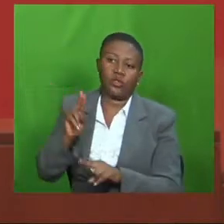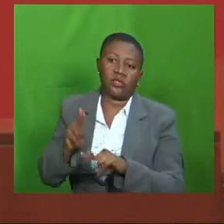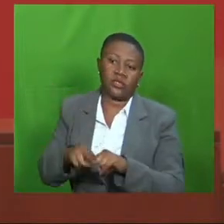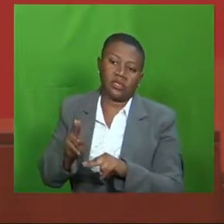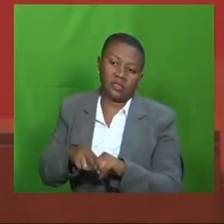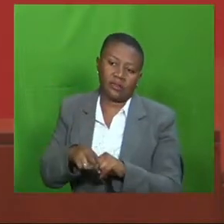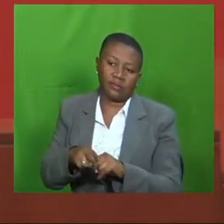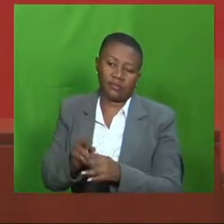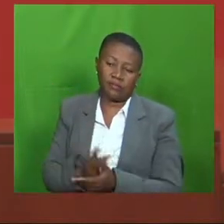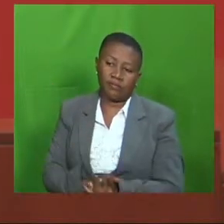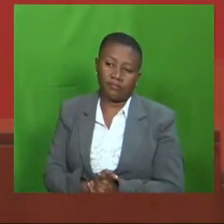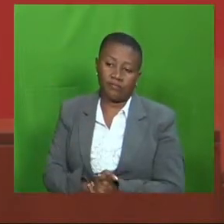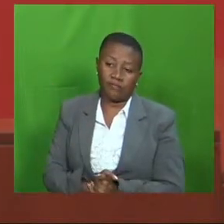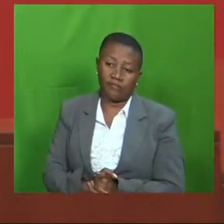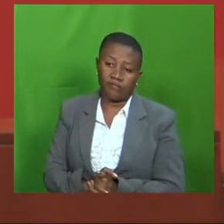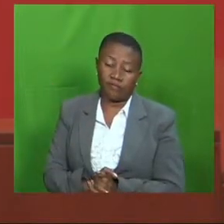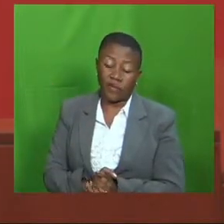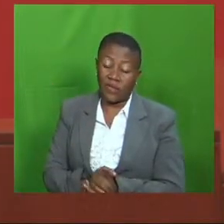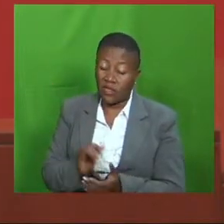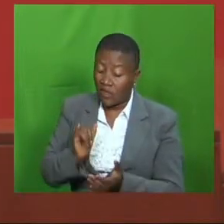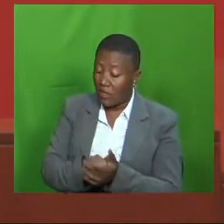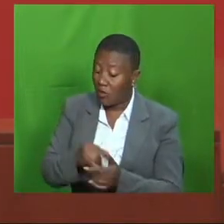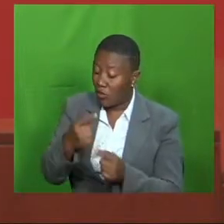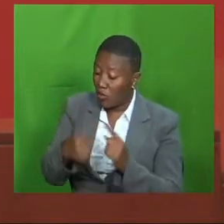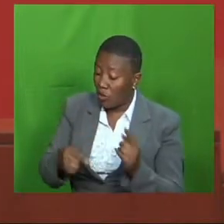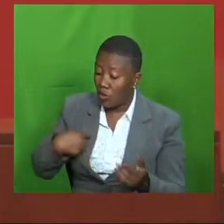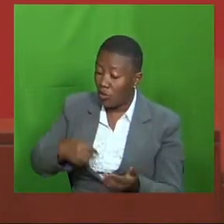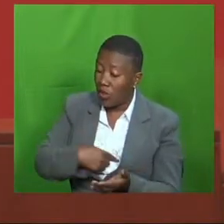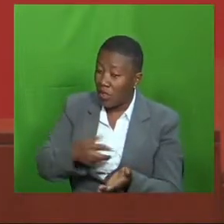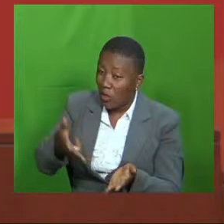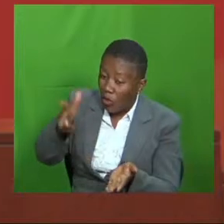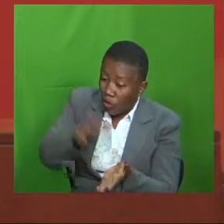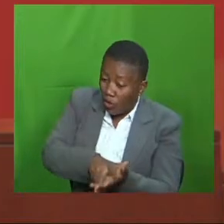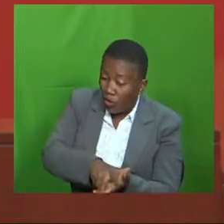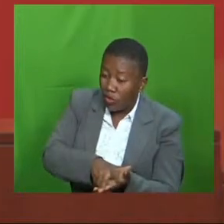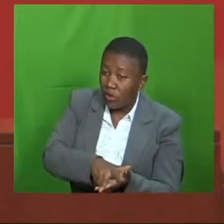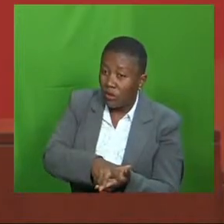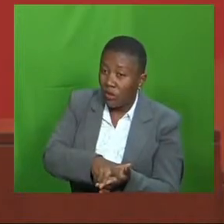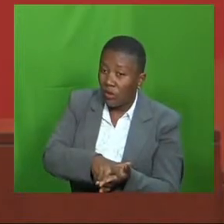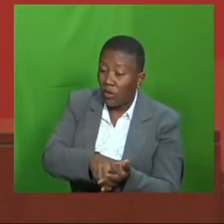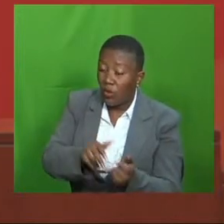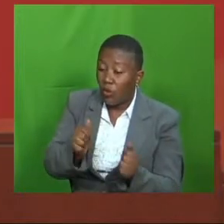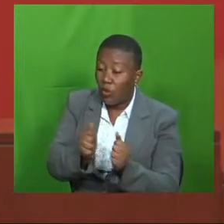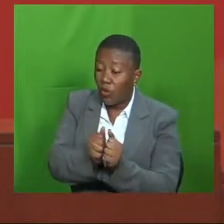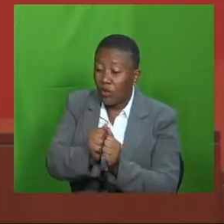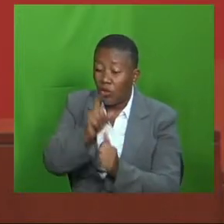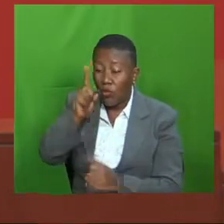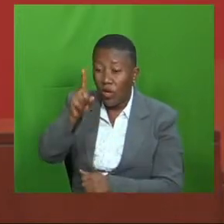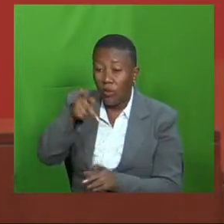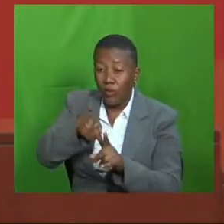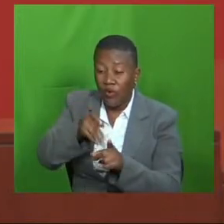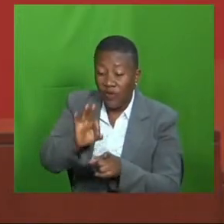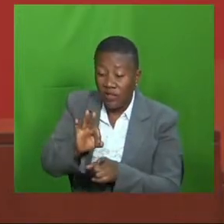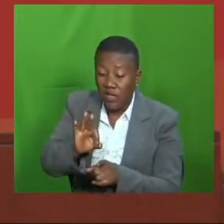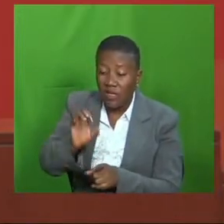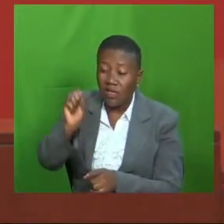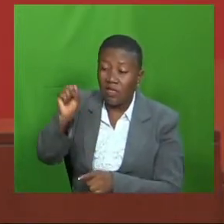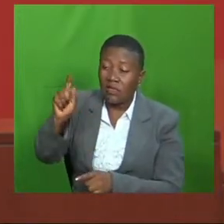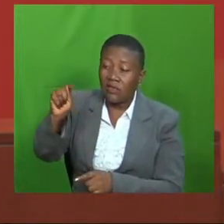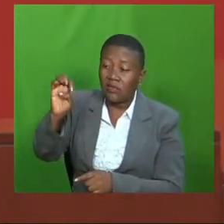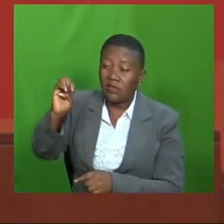This is the position that was endorsed in the case of Professor Stephen Kweku Asare versus the Attorney General and 3